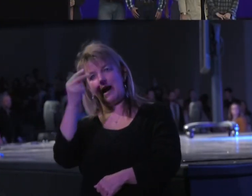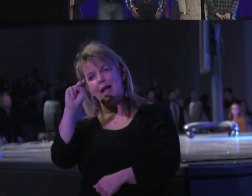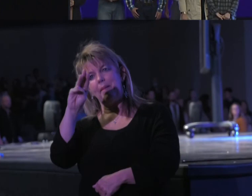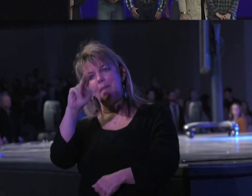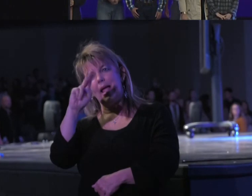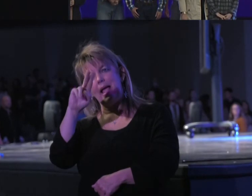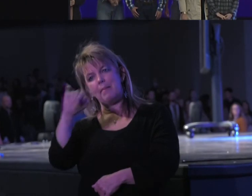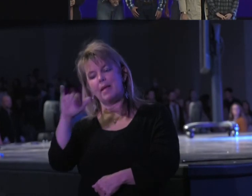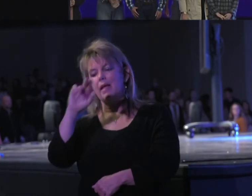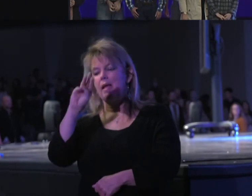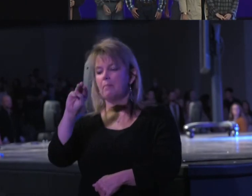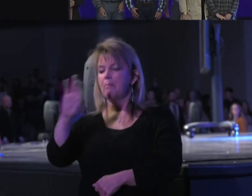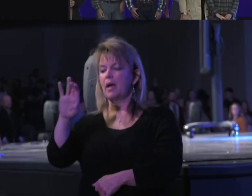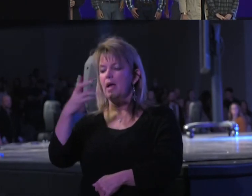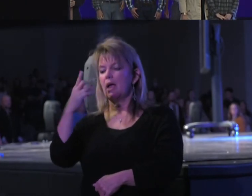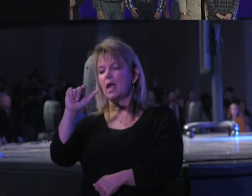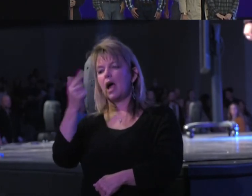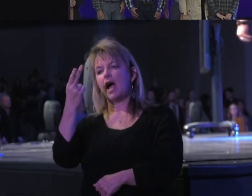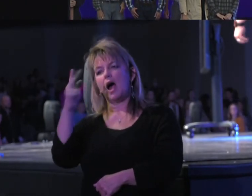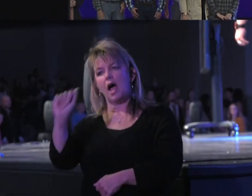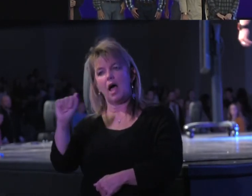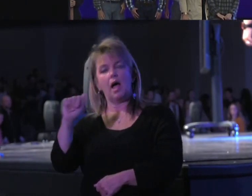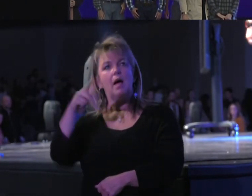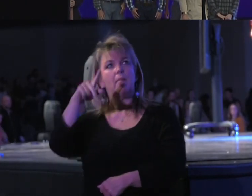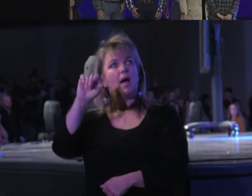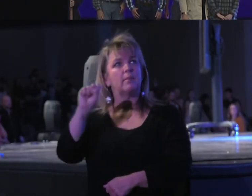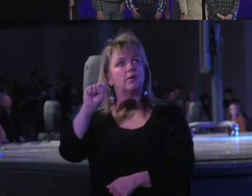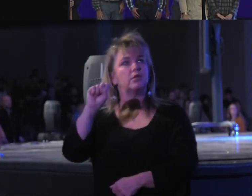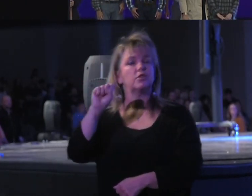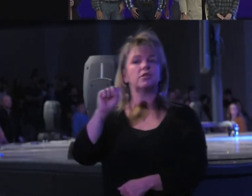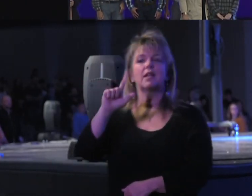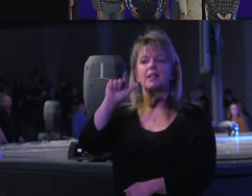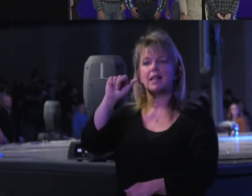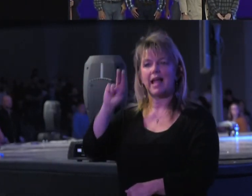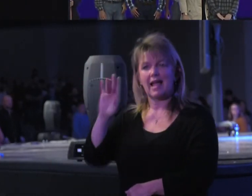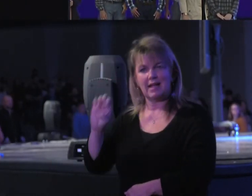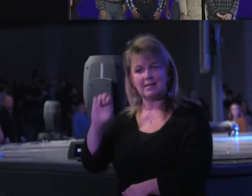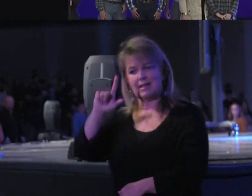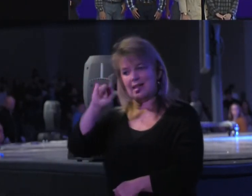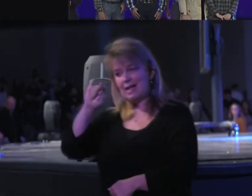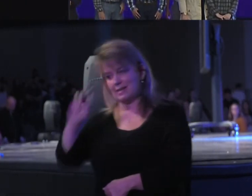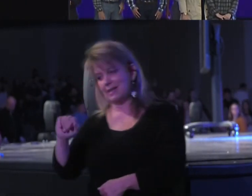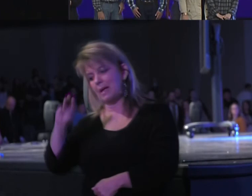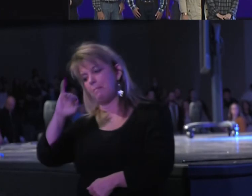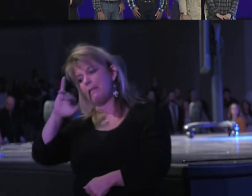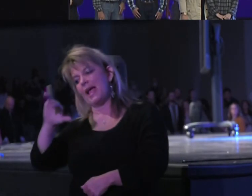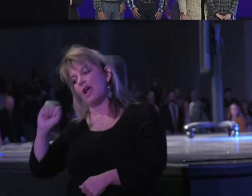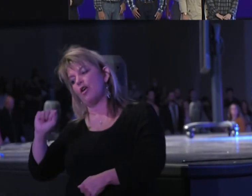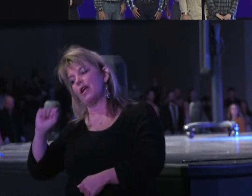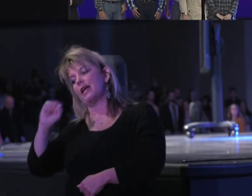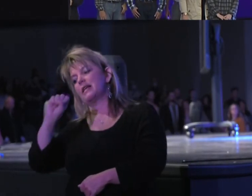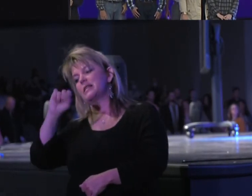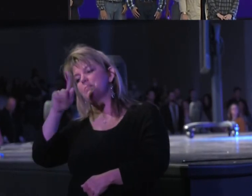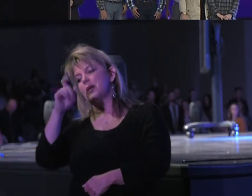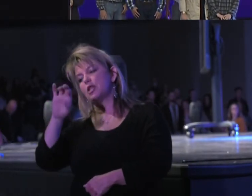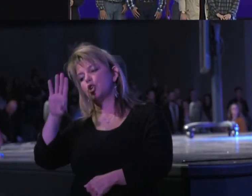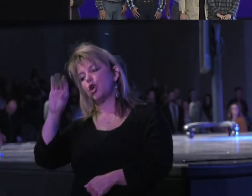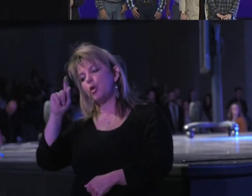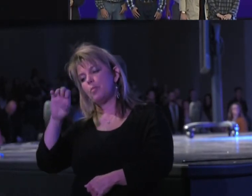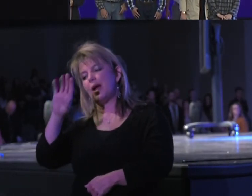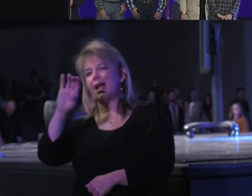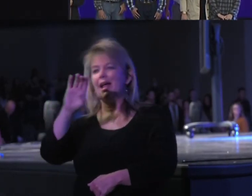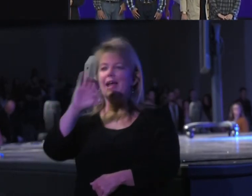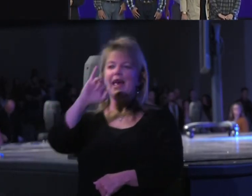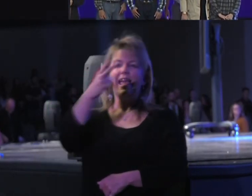Mamie Magaha. Then we have the Palmers, Lance and Leslie, with Mary, Spencer, and Cooper. And then we have Ian and